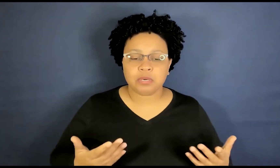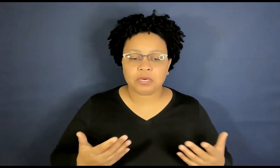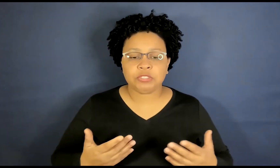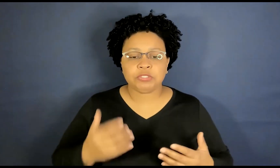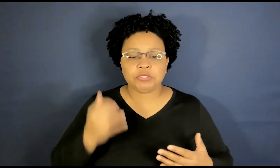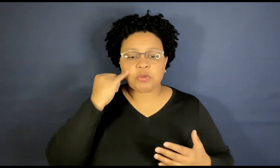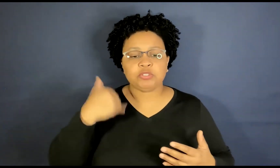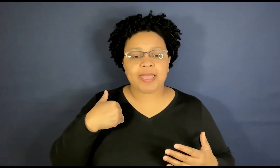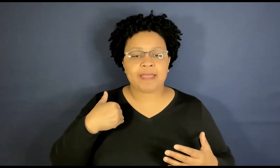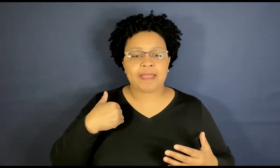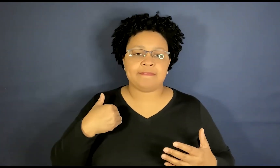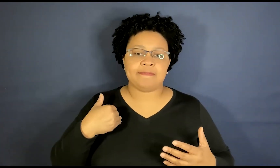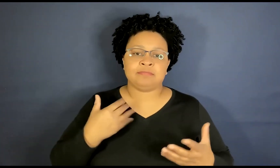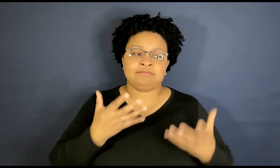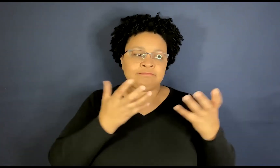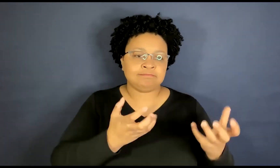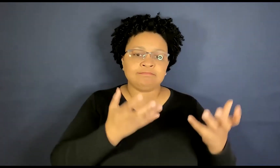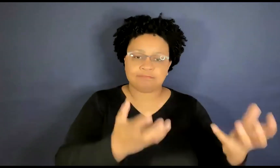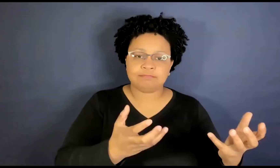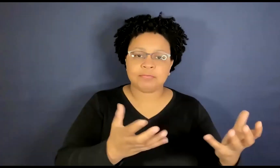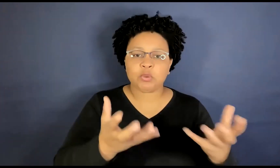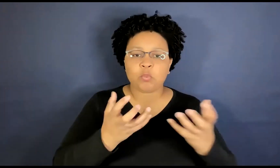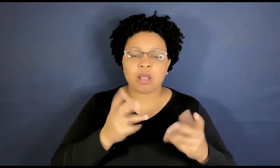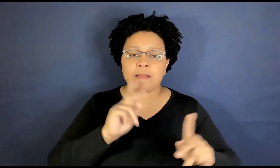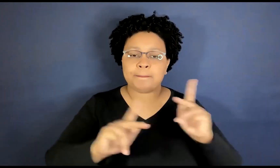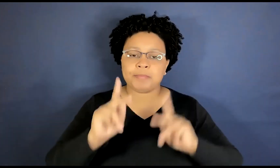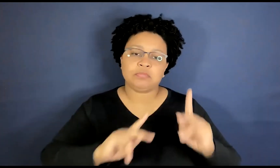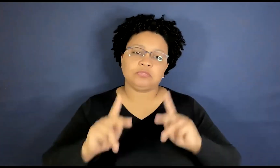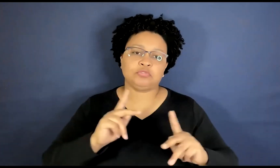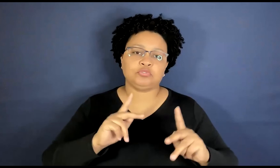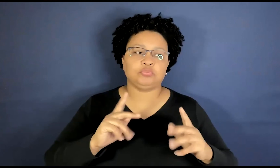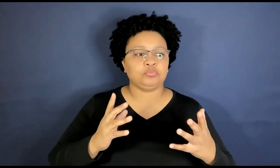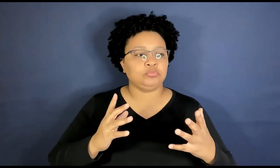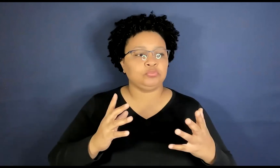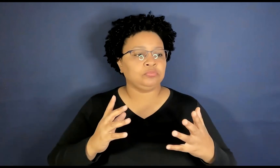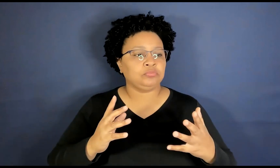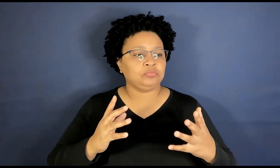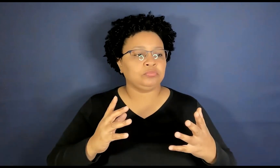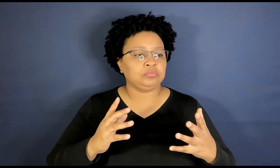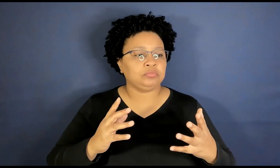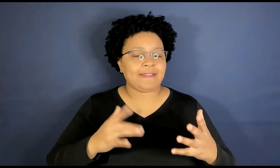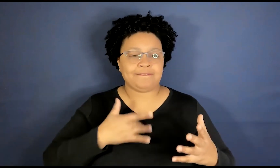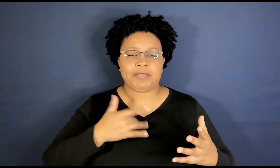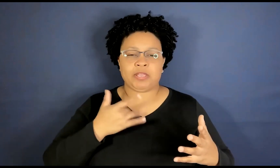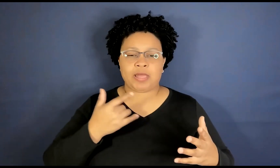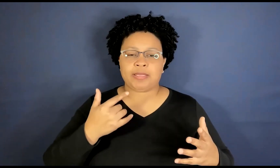a desire to want to really allow people to exercise their voice and support one another, then you're going to have